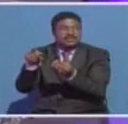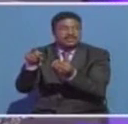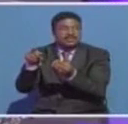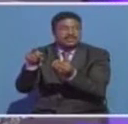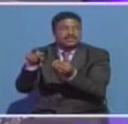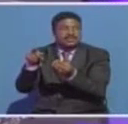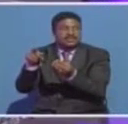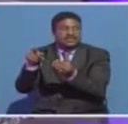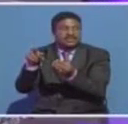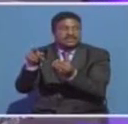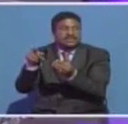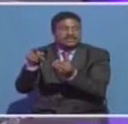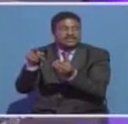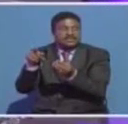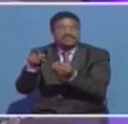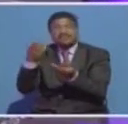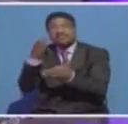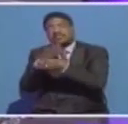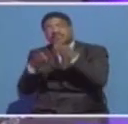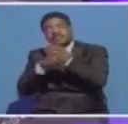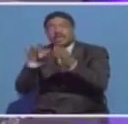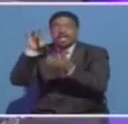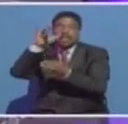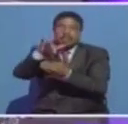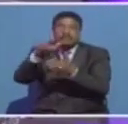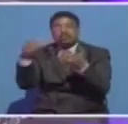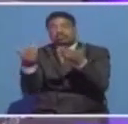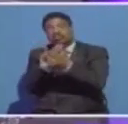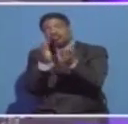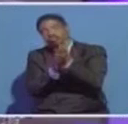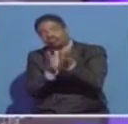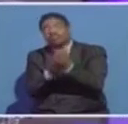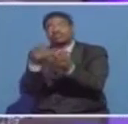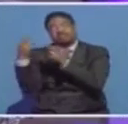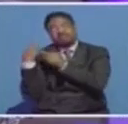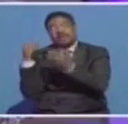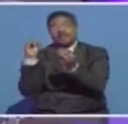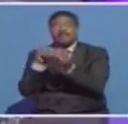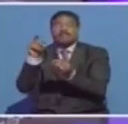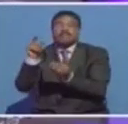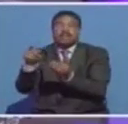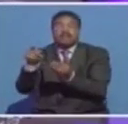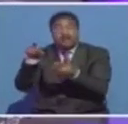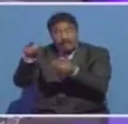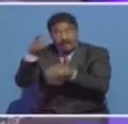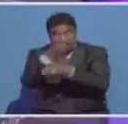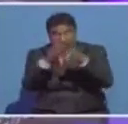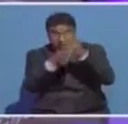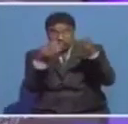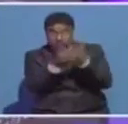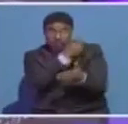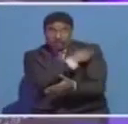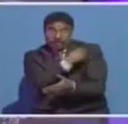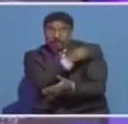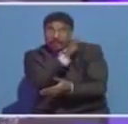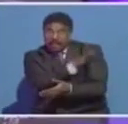and building new airports, new schools, new hospitals, whatever. But even if they're building new hospitals, they still